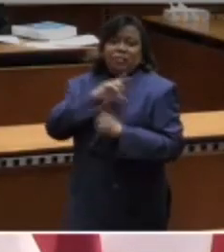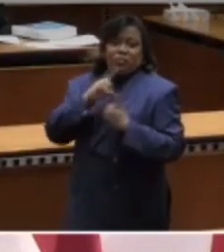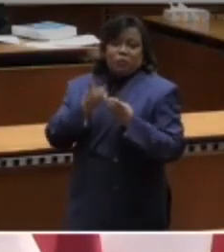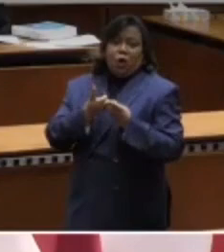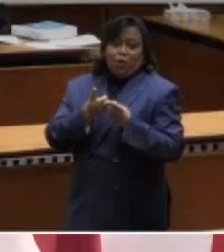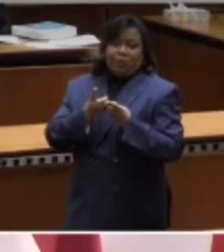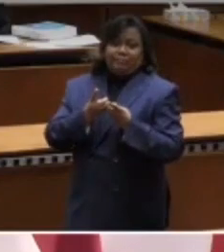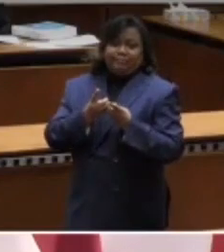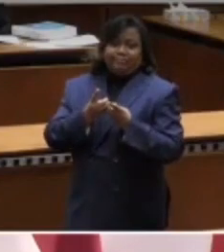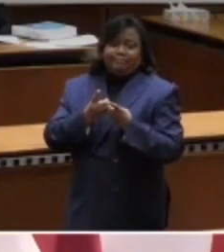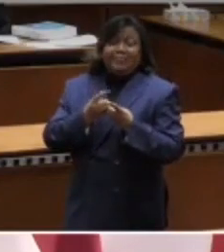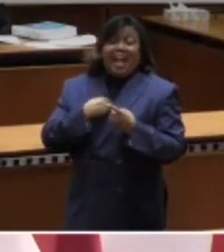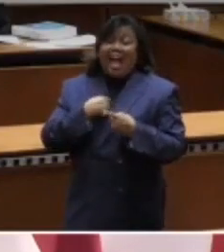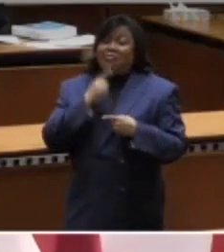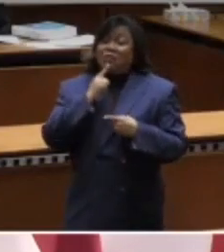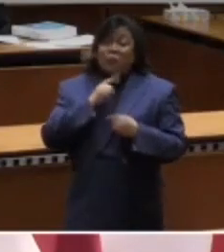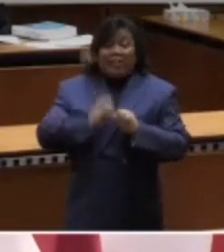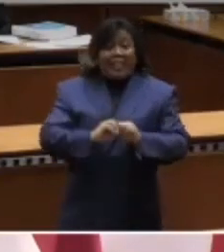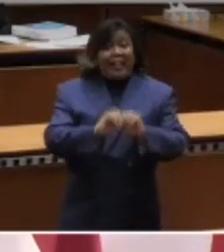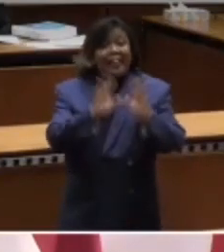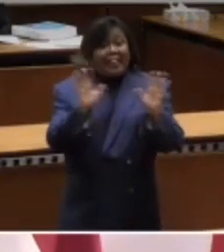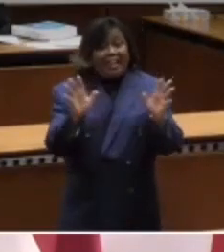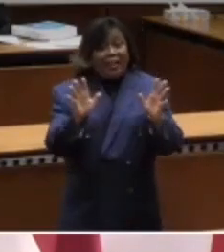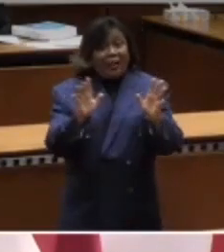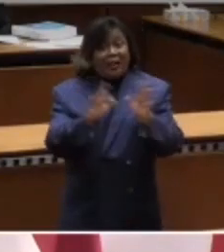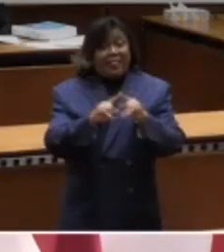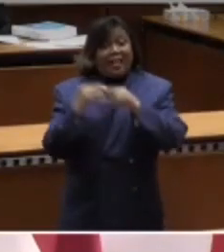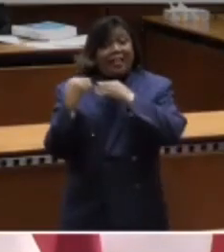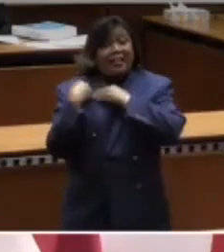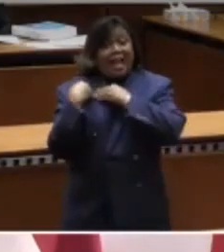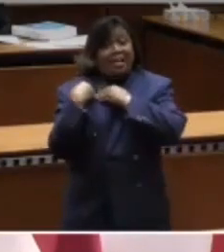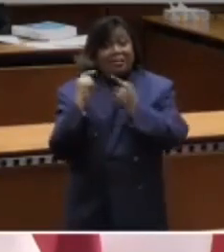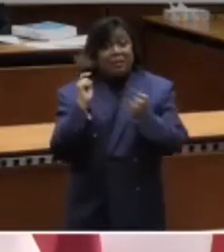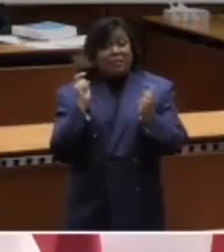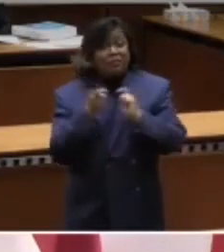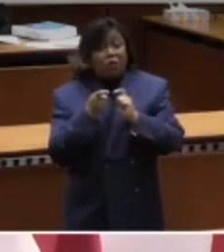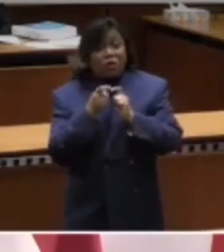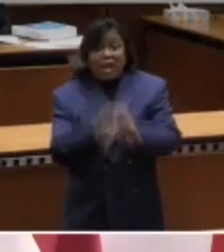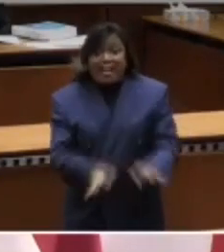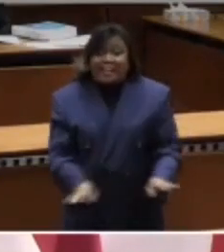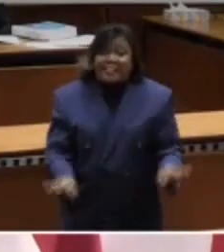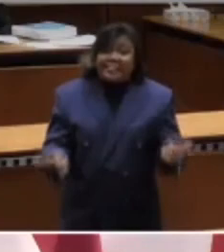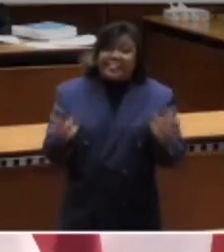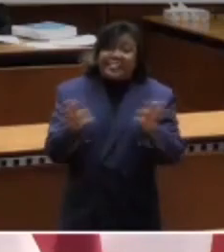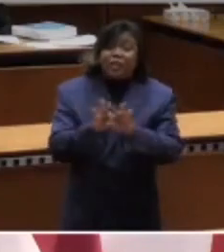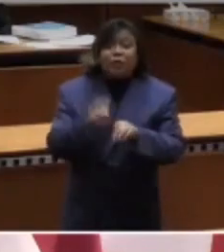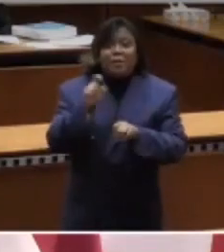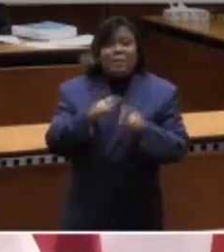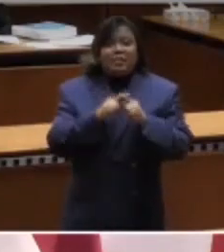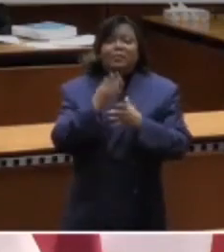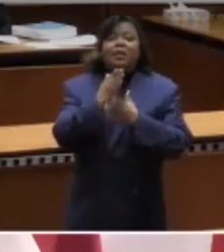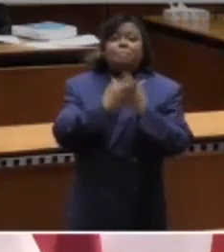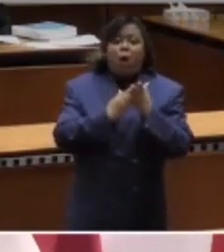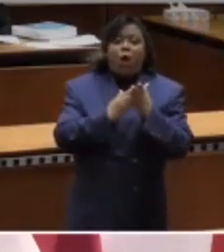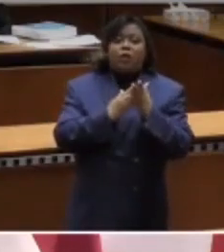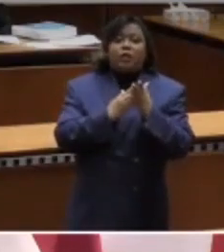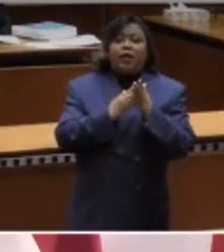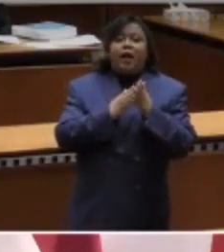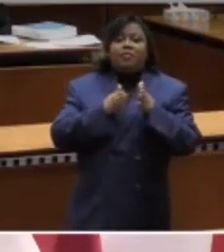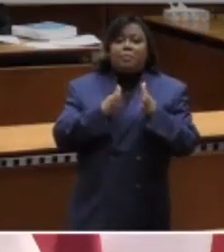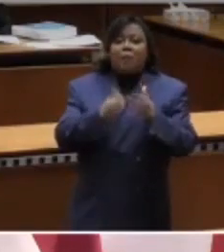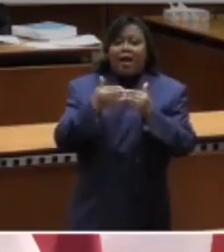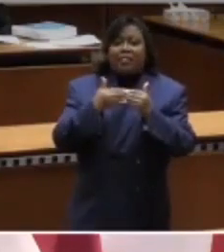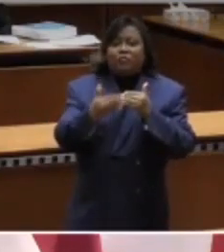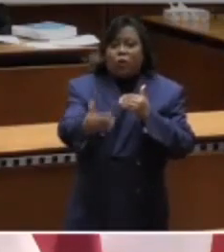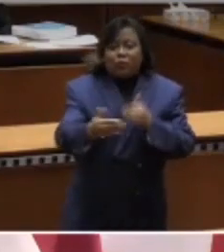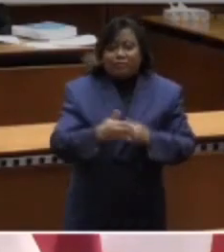department. I have been very clear that accountability and reform are essential and must be part of the path